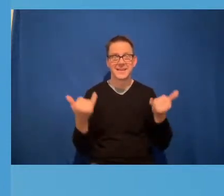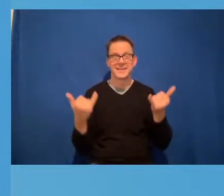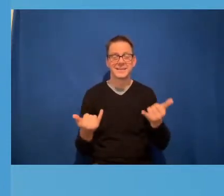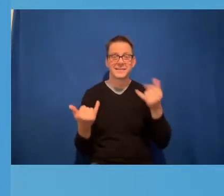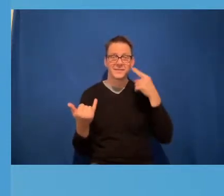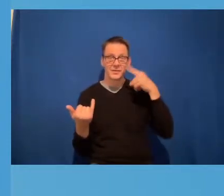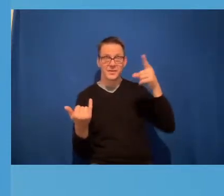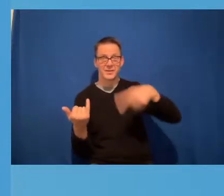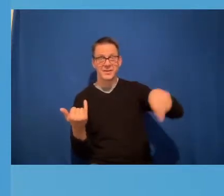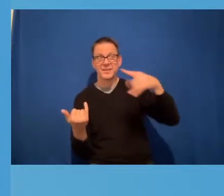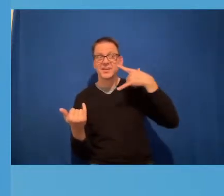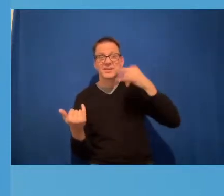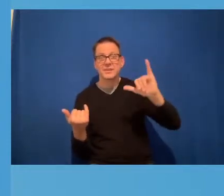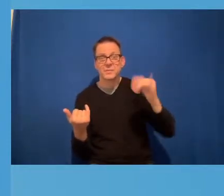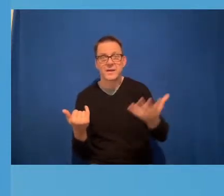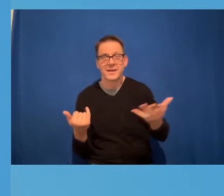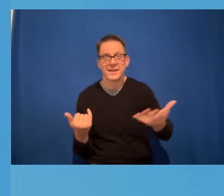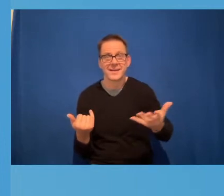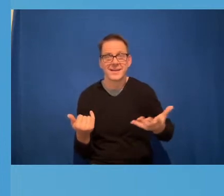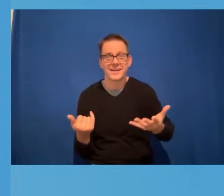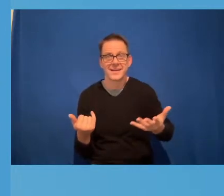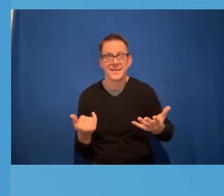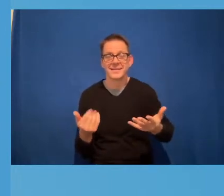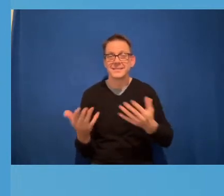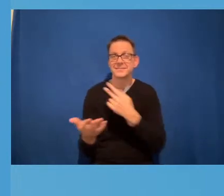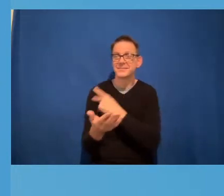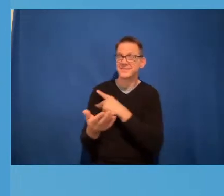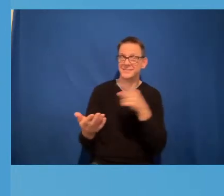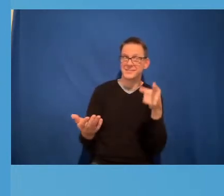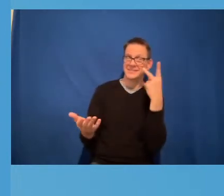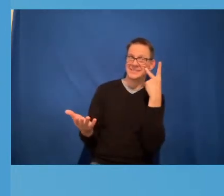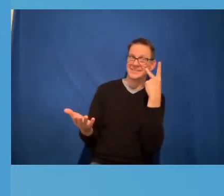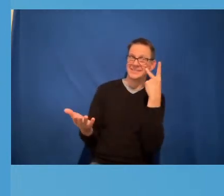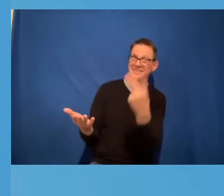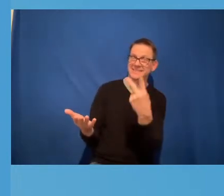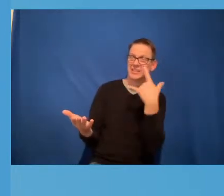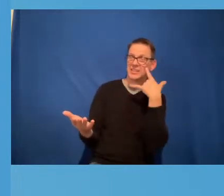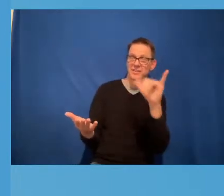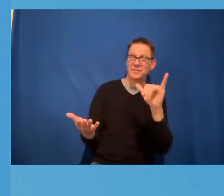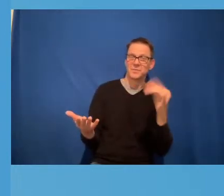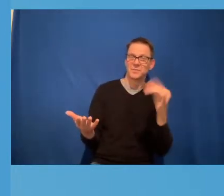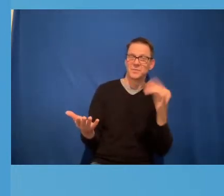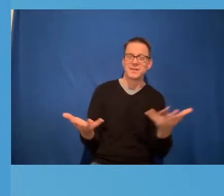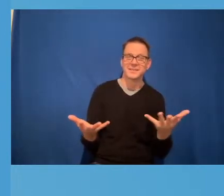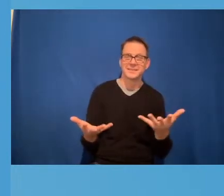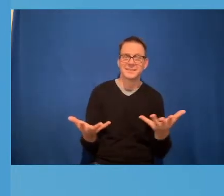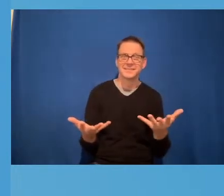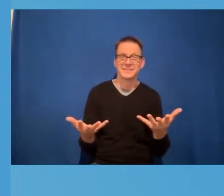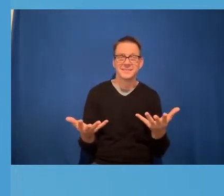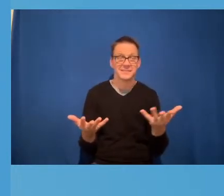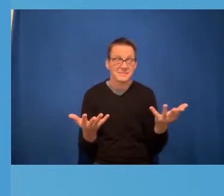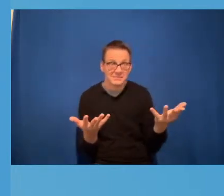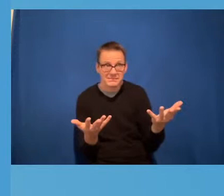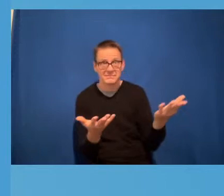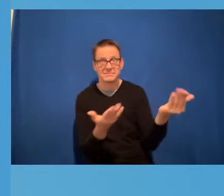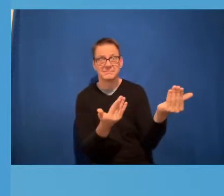How many patients are you managing to see? What is that looking like? Yeah.